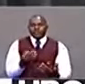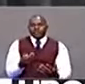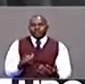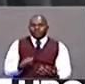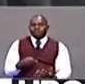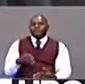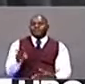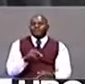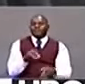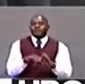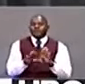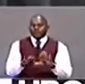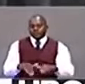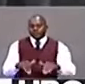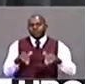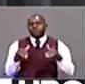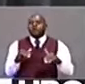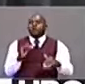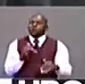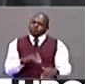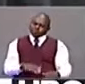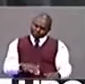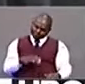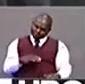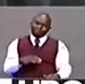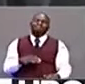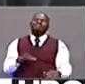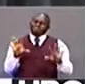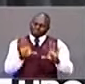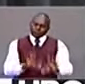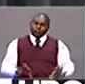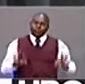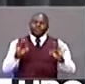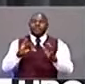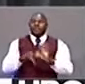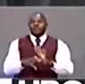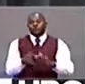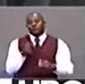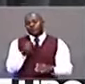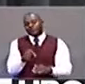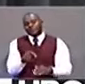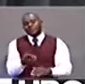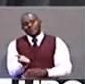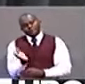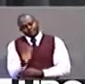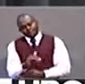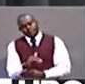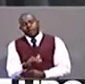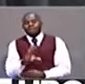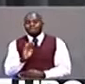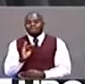colleague who feels he has a very pertinent issue to raise over these returned amendments,